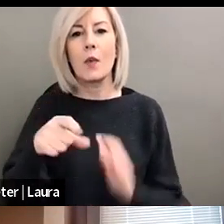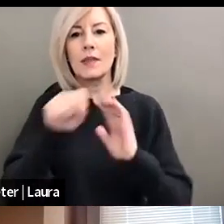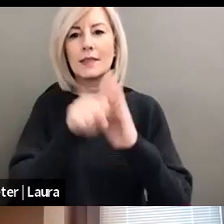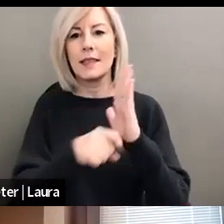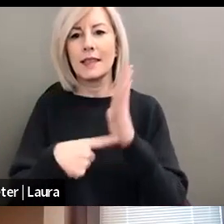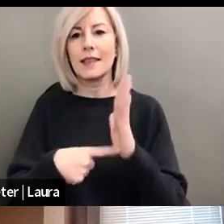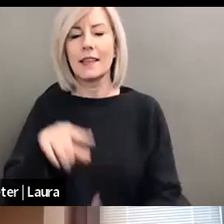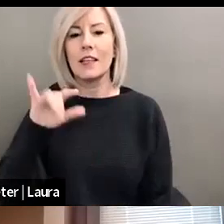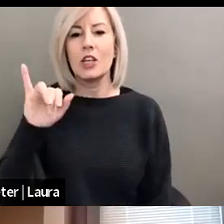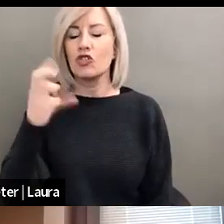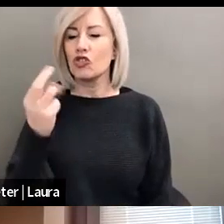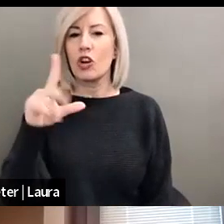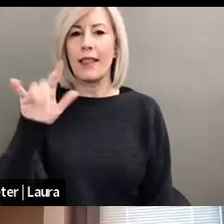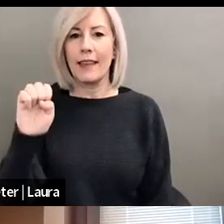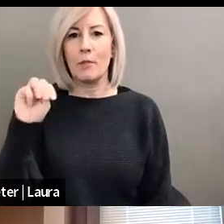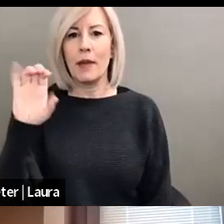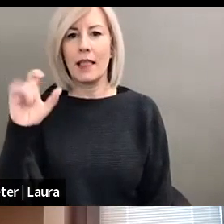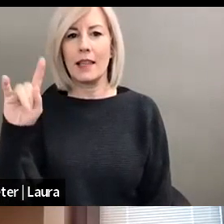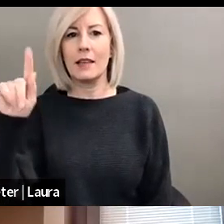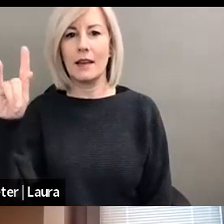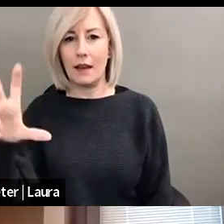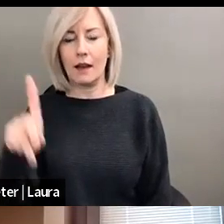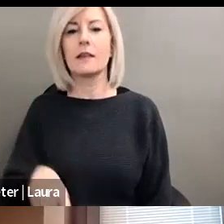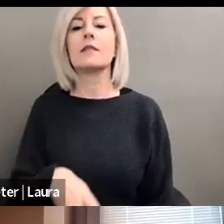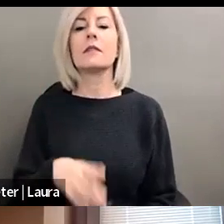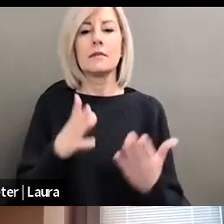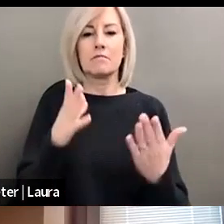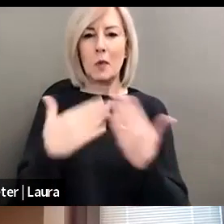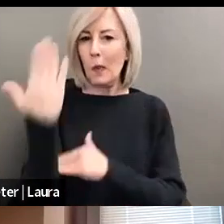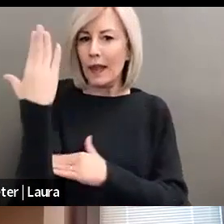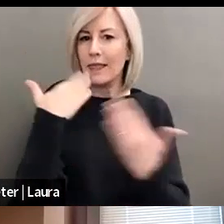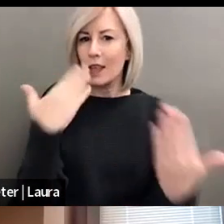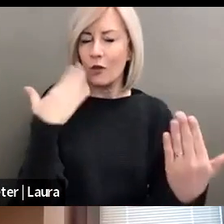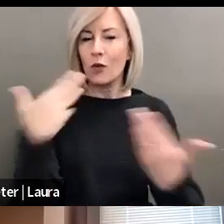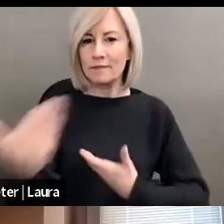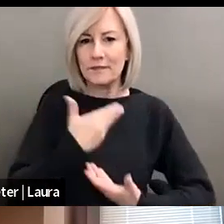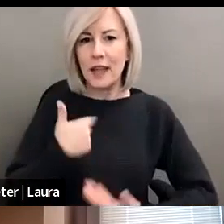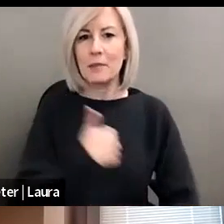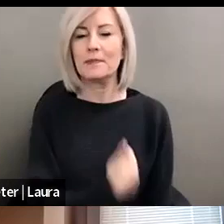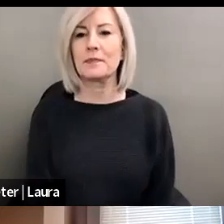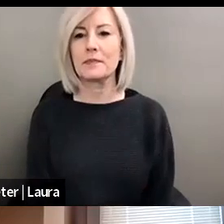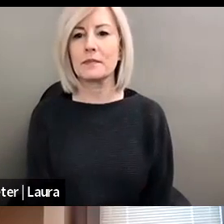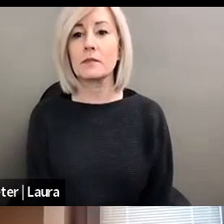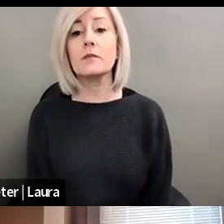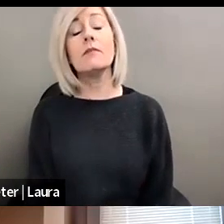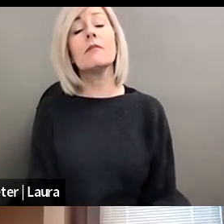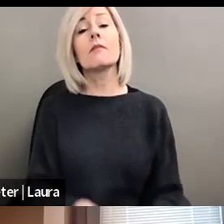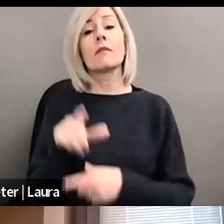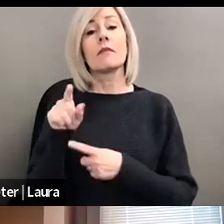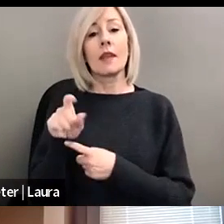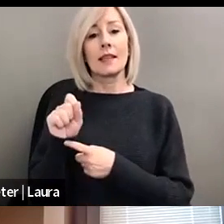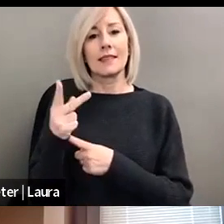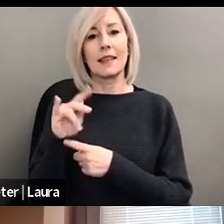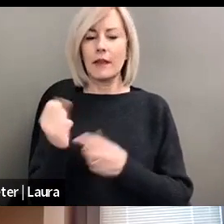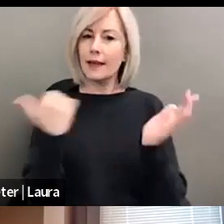Charlie McClintock. Good morning. Thank you for having me. So again, thank you all so much for taking the time to